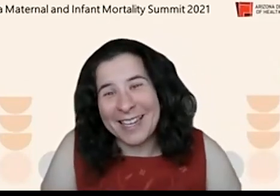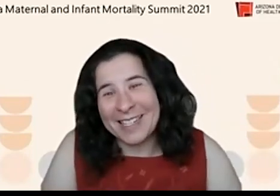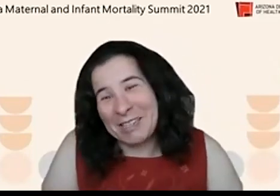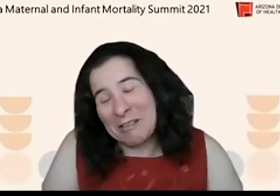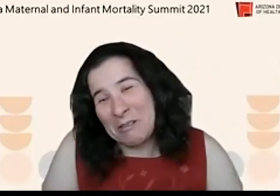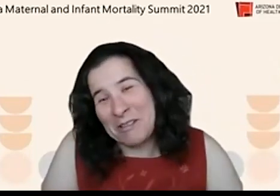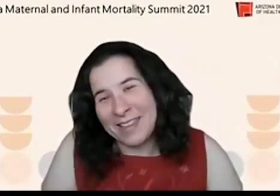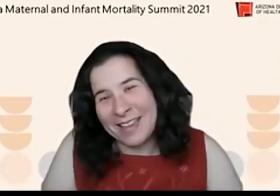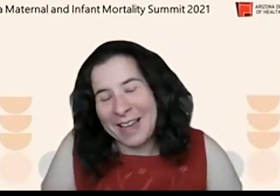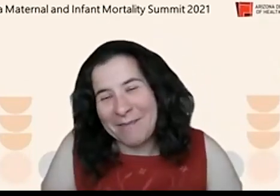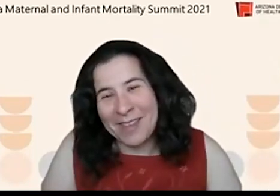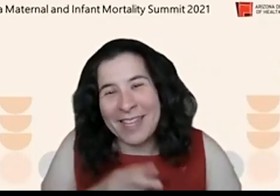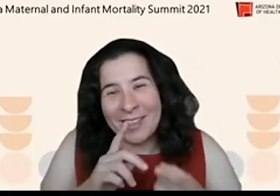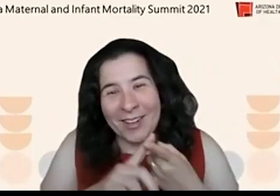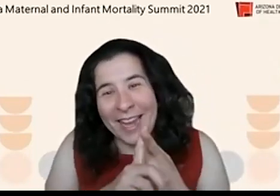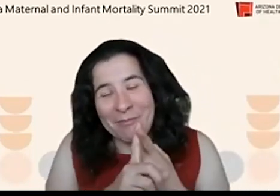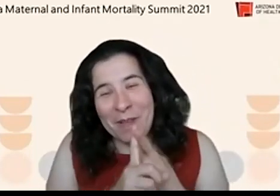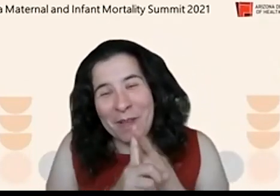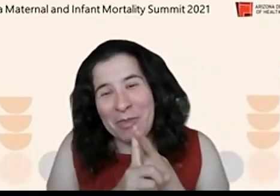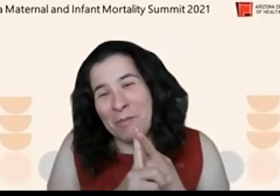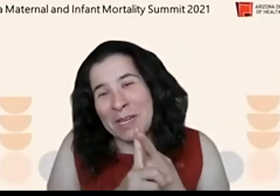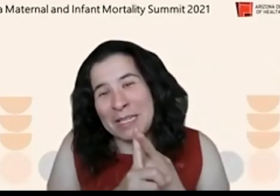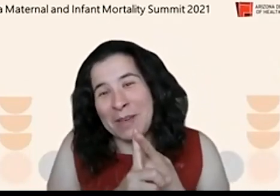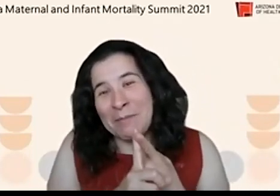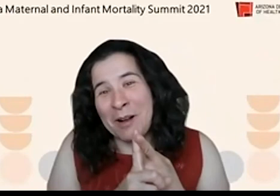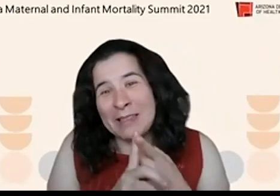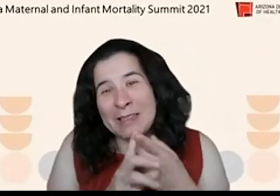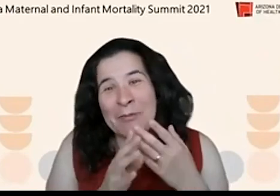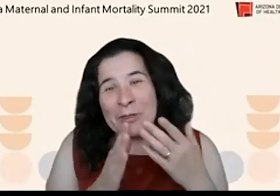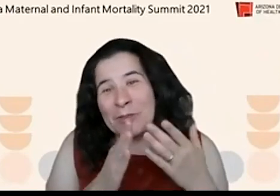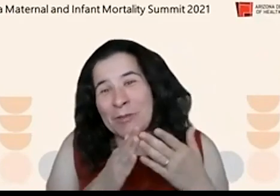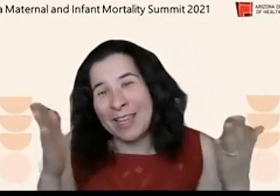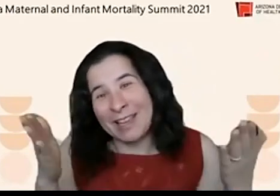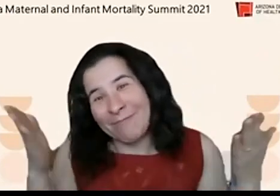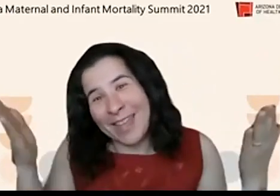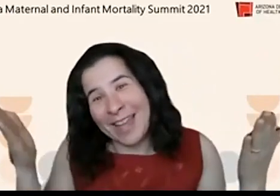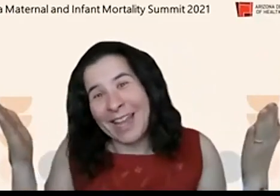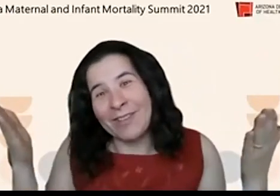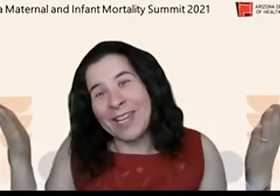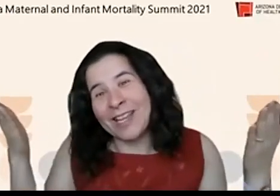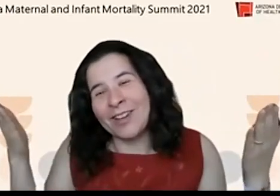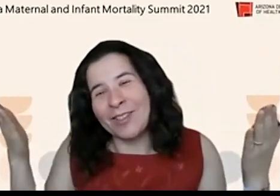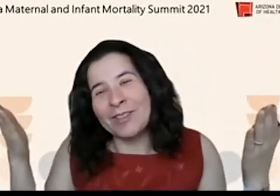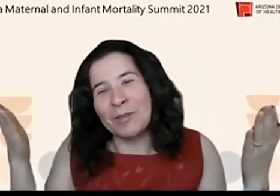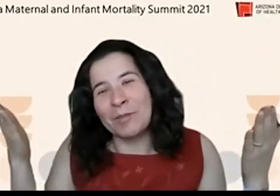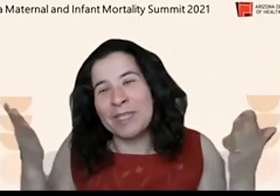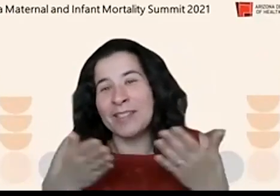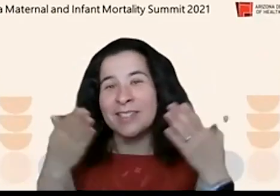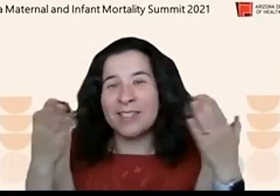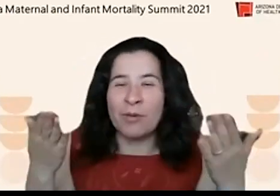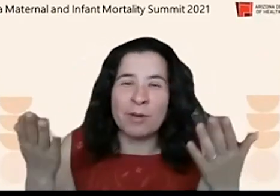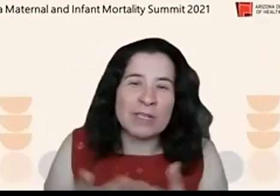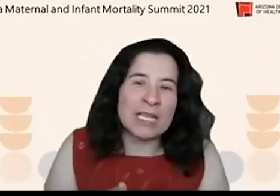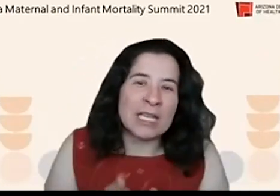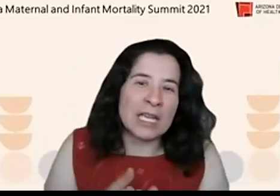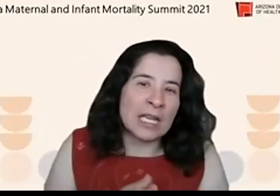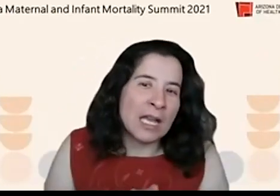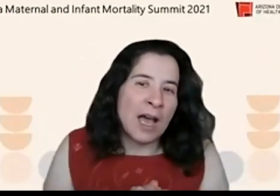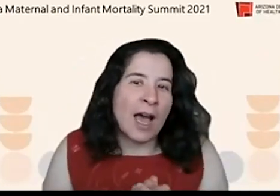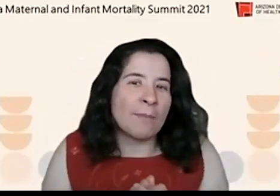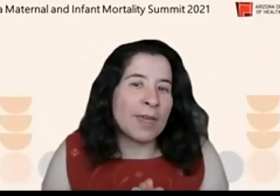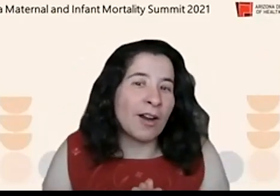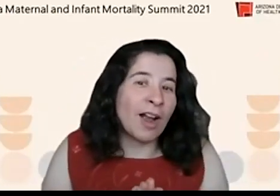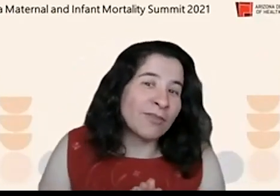continues until either again the woman is in menopause, or truly even in those circumstances, if women are